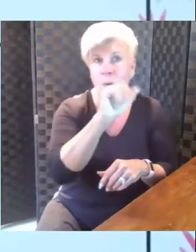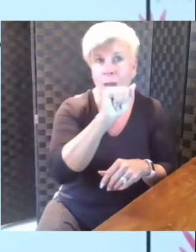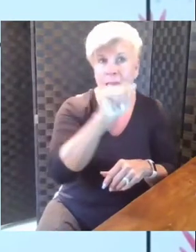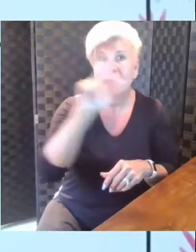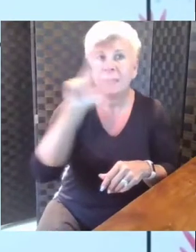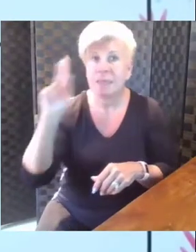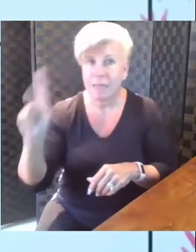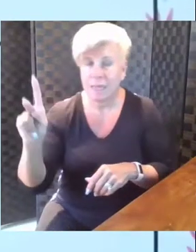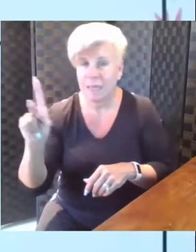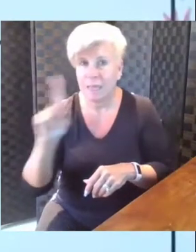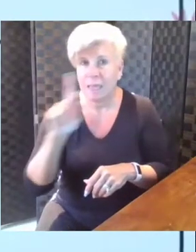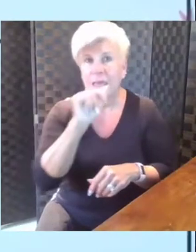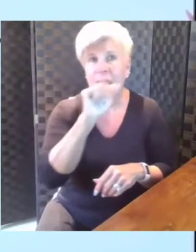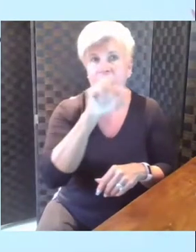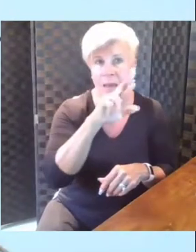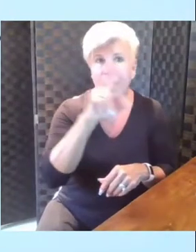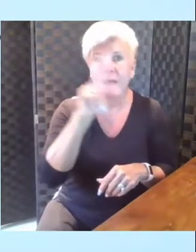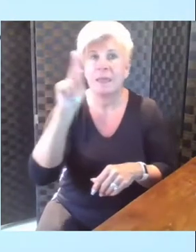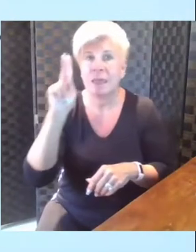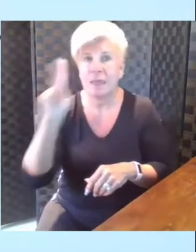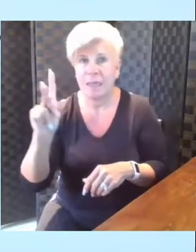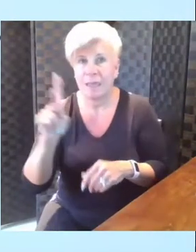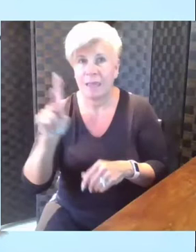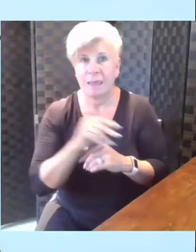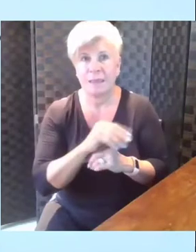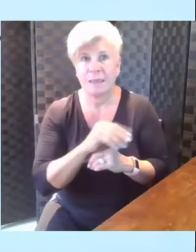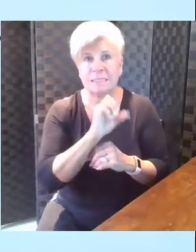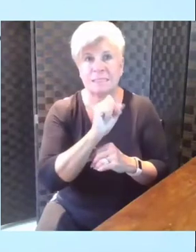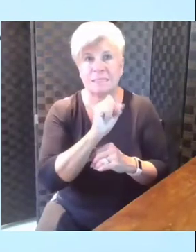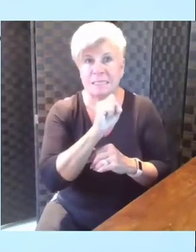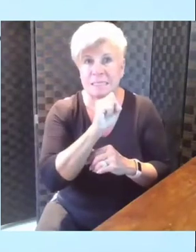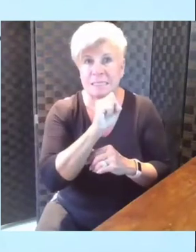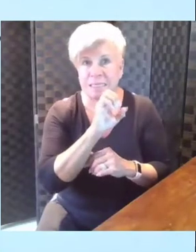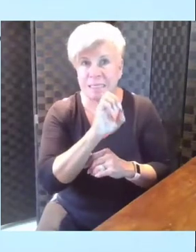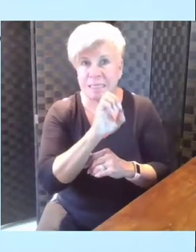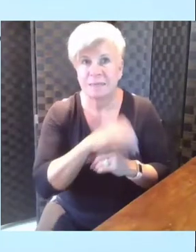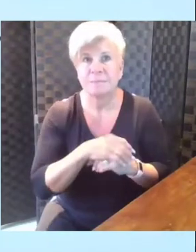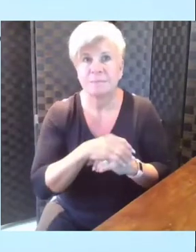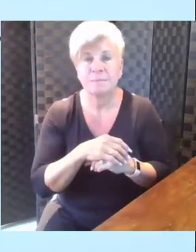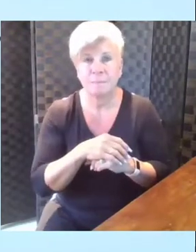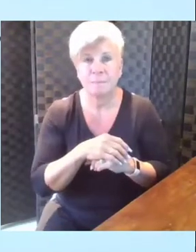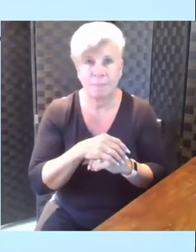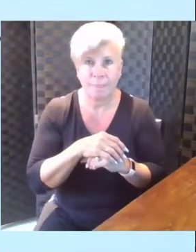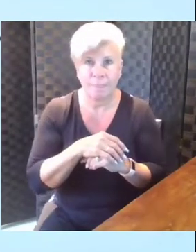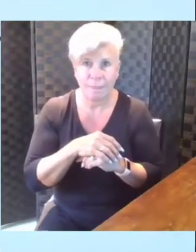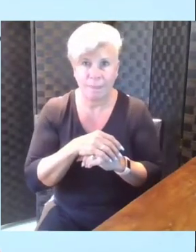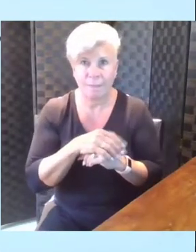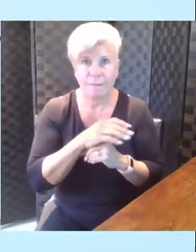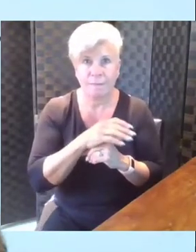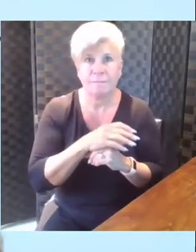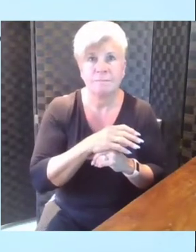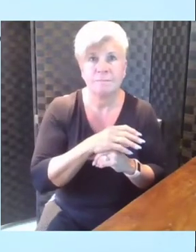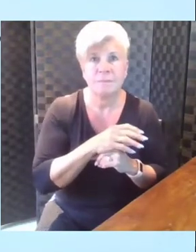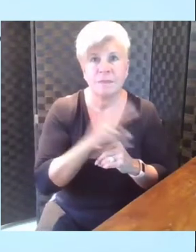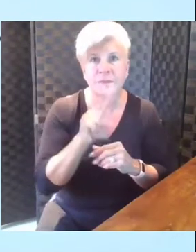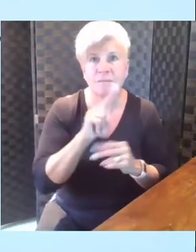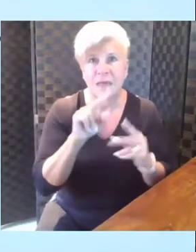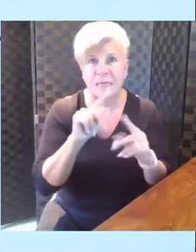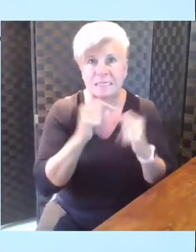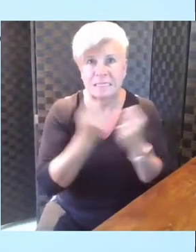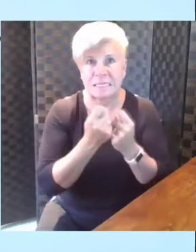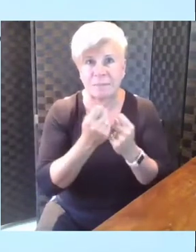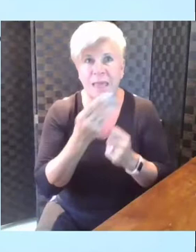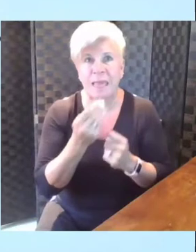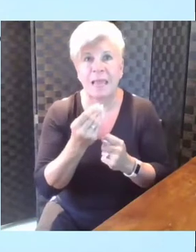vowel team, we hear the K, so speak. So we have the vowel team and then you're going to have